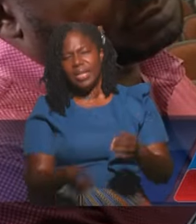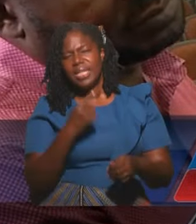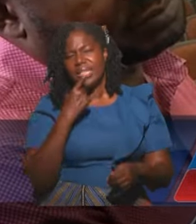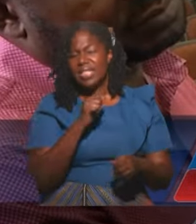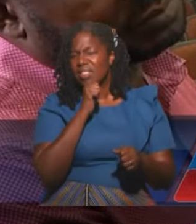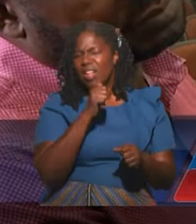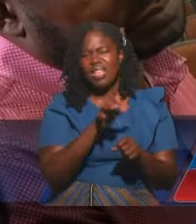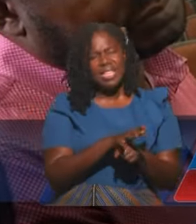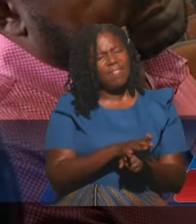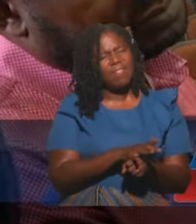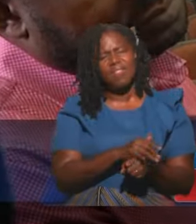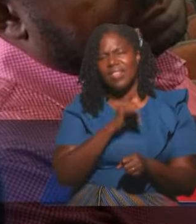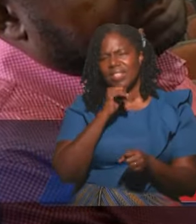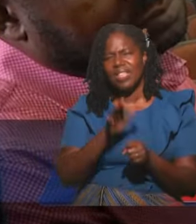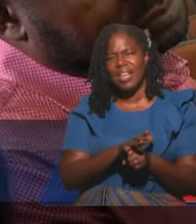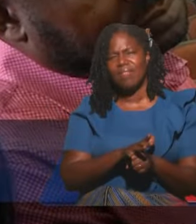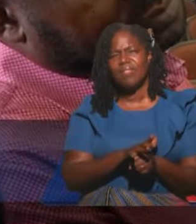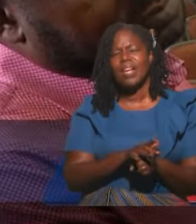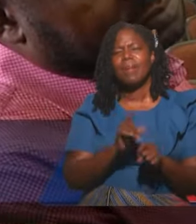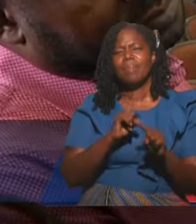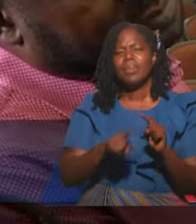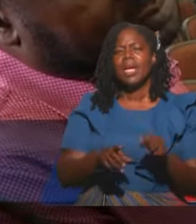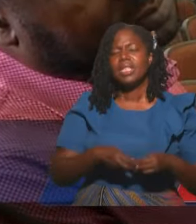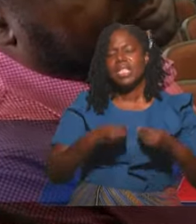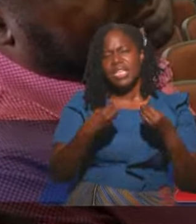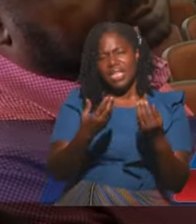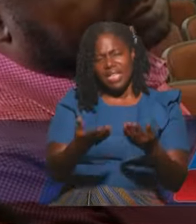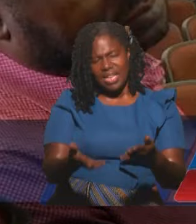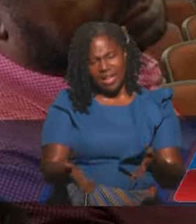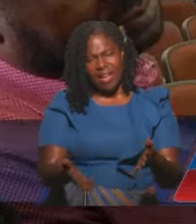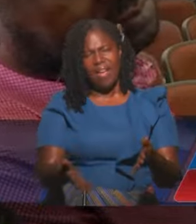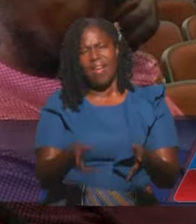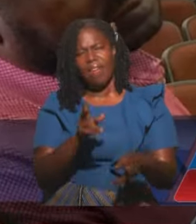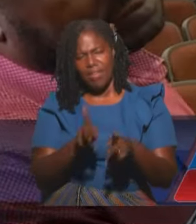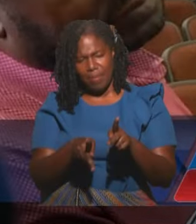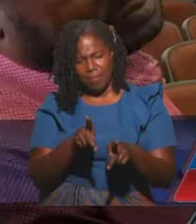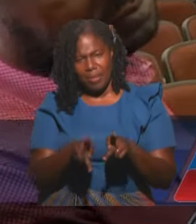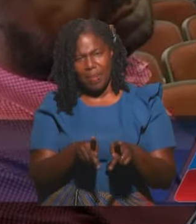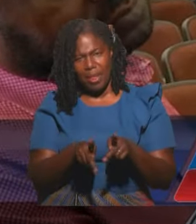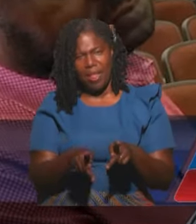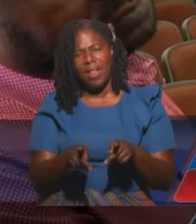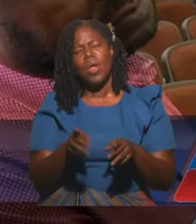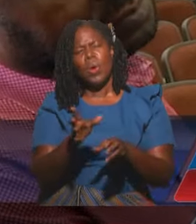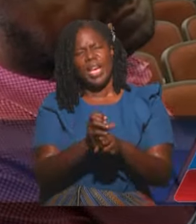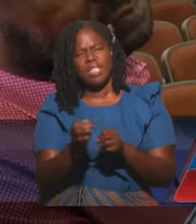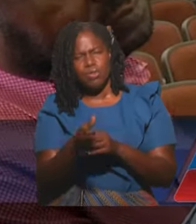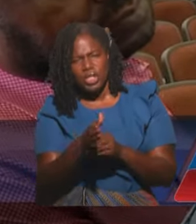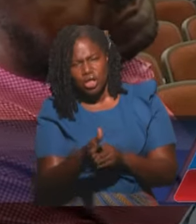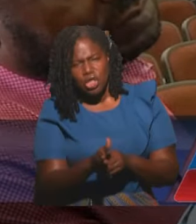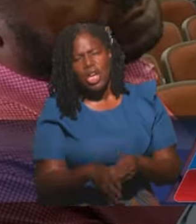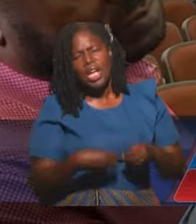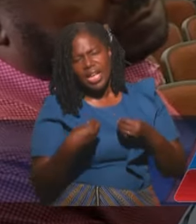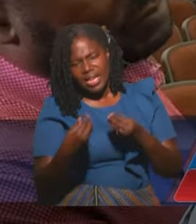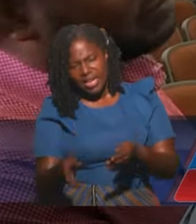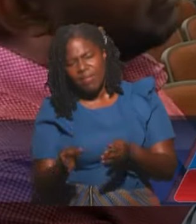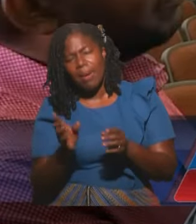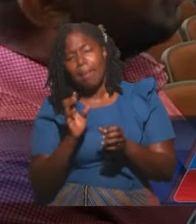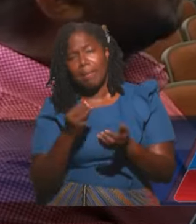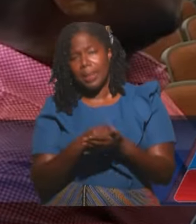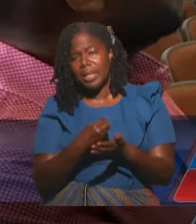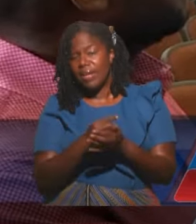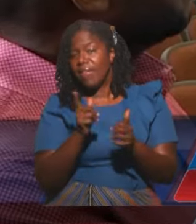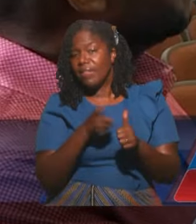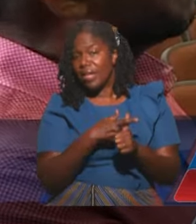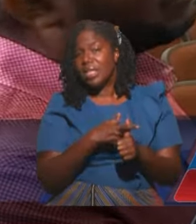priority number one out of the 50 million because we want the local industry to bounce back from it.